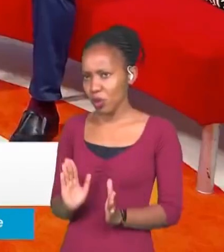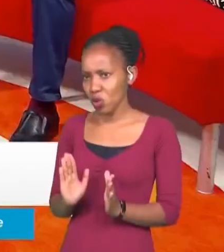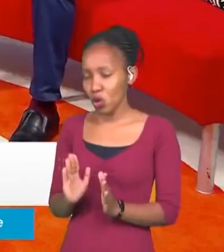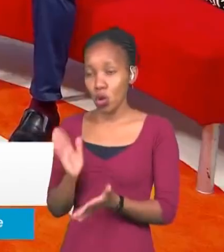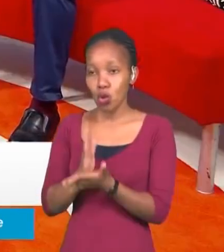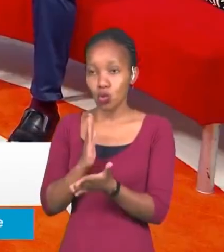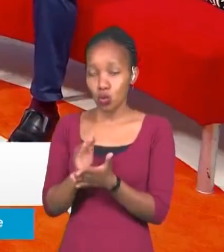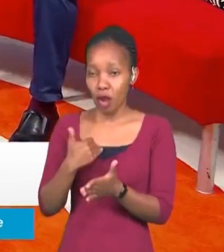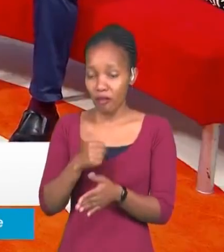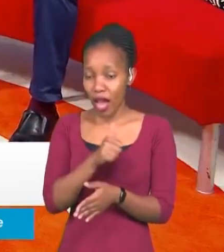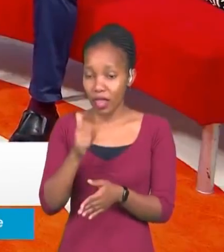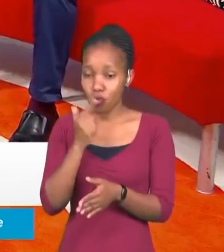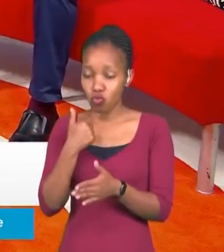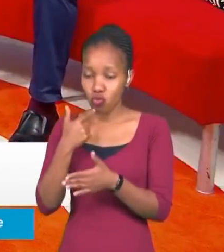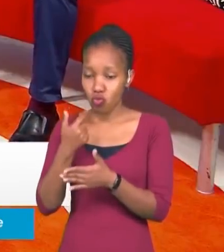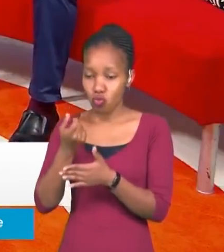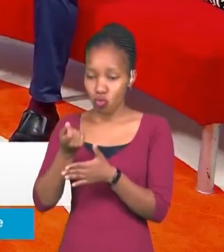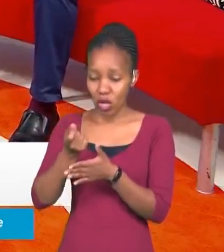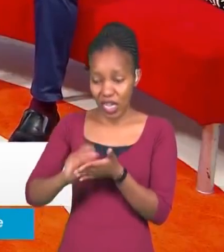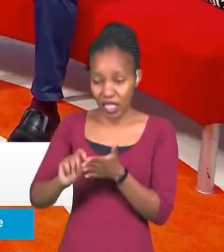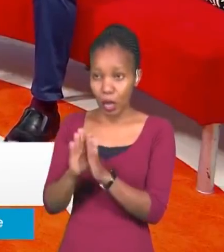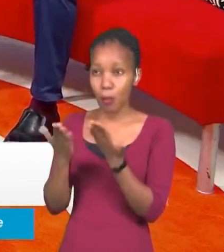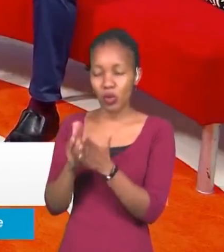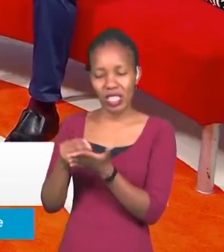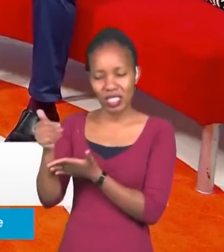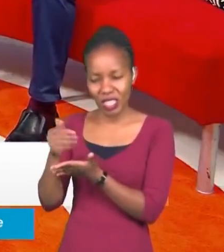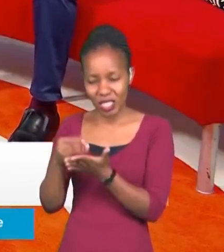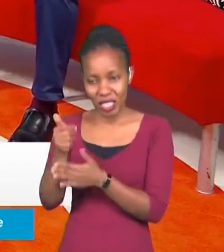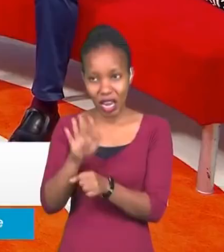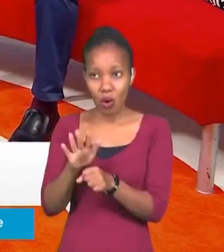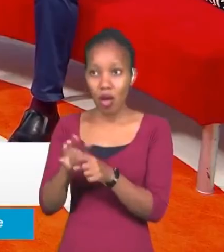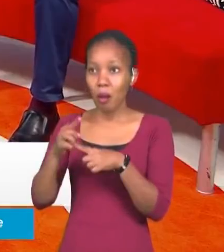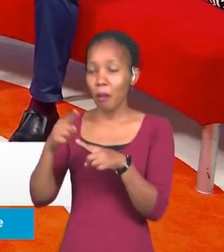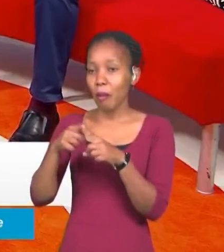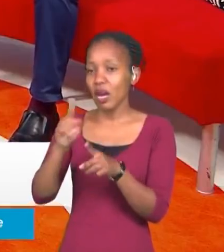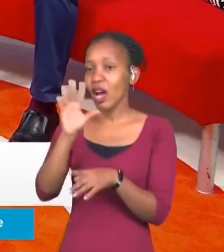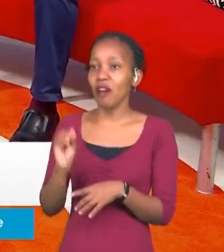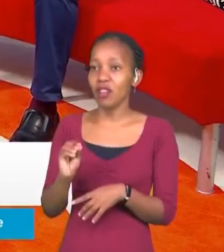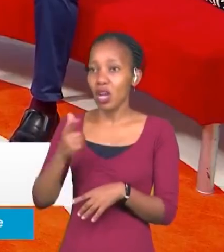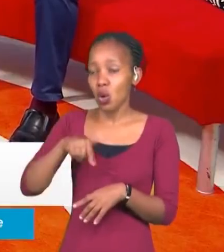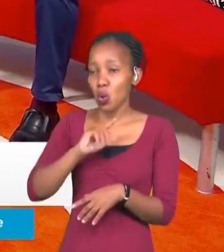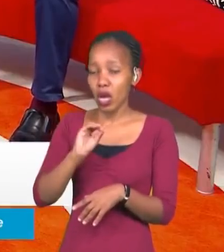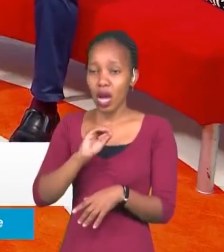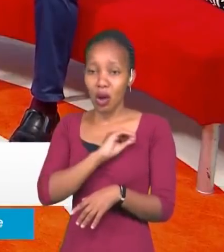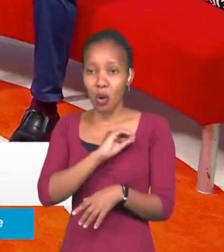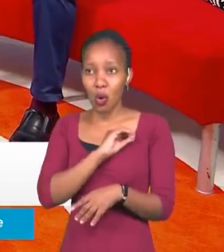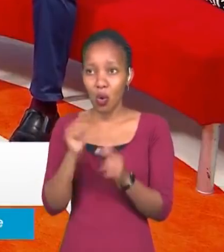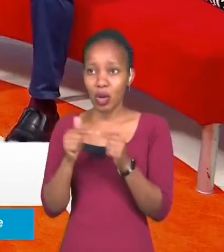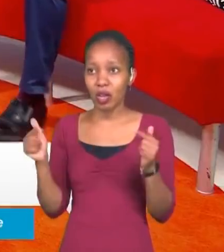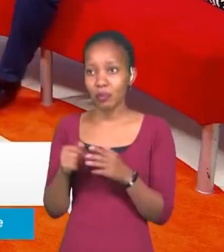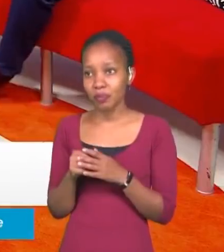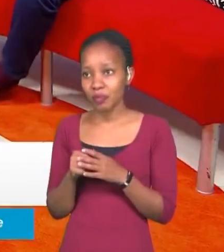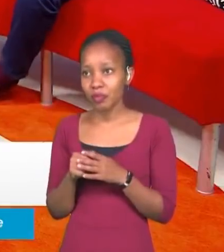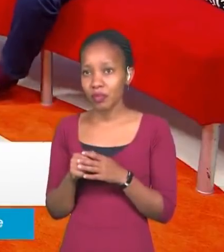personalities who've done books and they're selling so much out here. But in Africa, we are our own enemies. Yes. You can't write a book